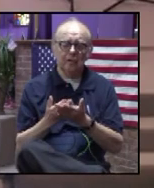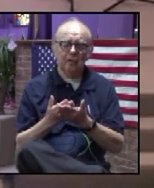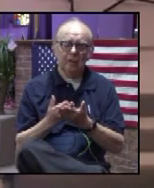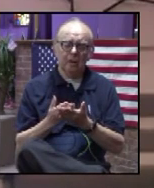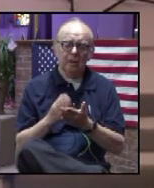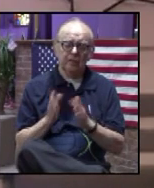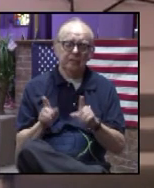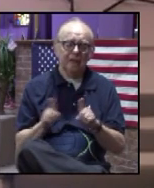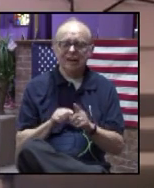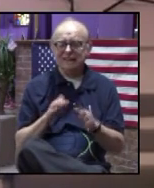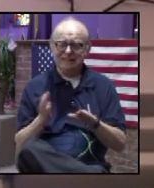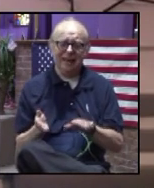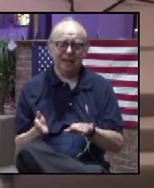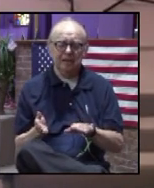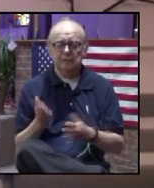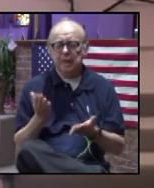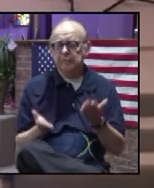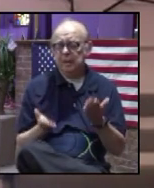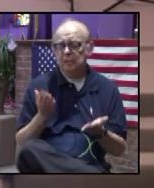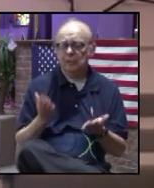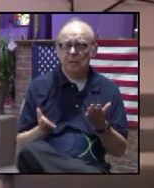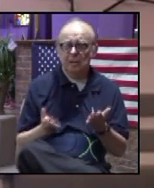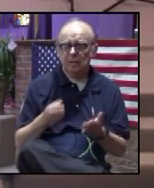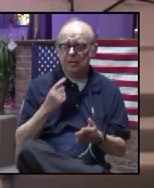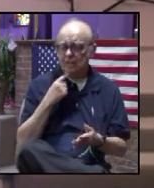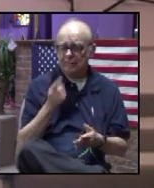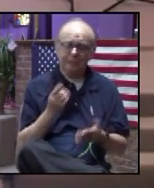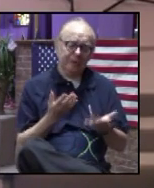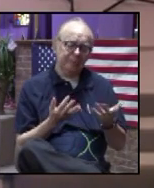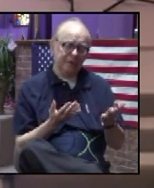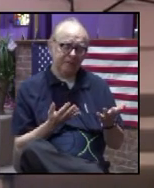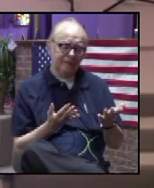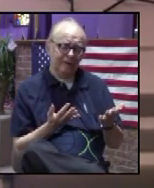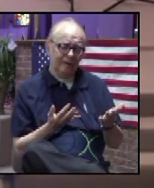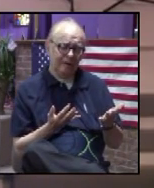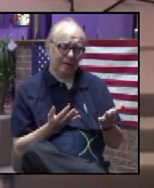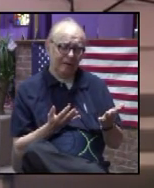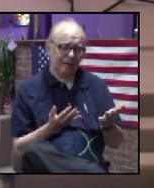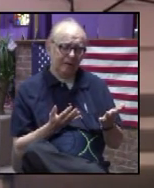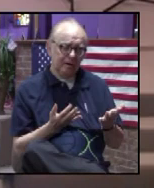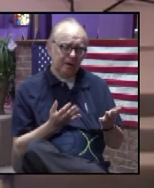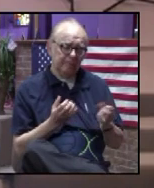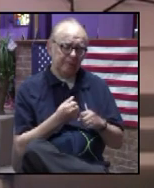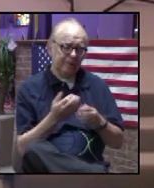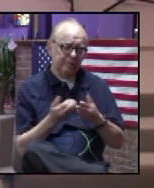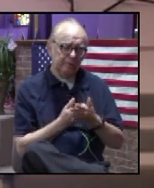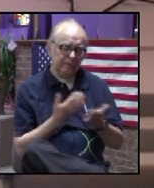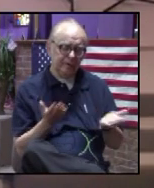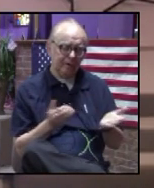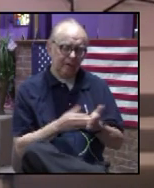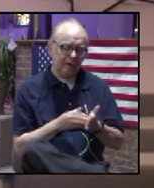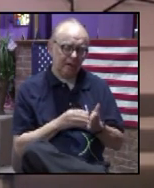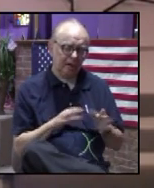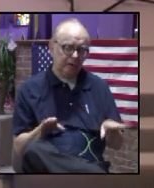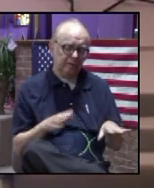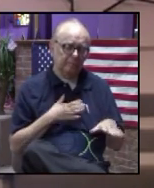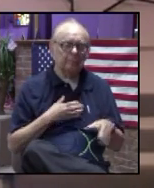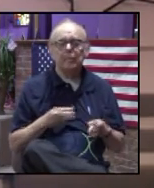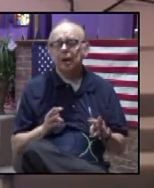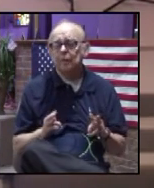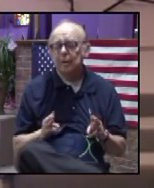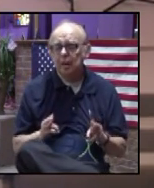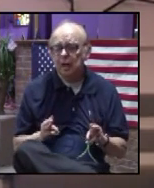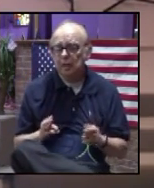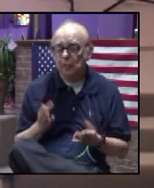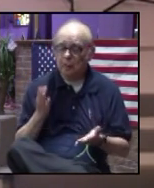like it's dead. But maybe God says, hold on a minute. Let me revive something here. Let me do it this my way.